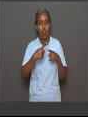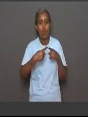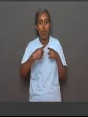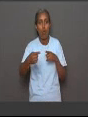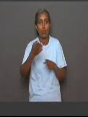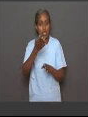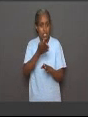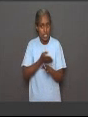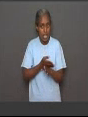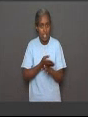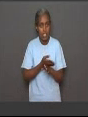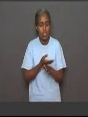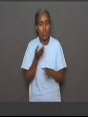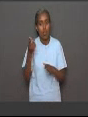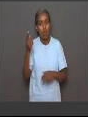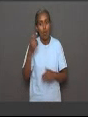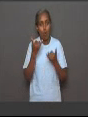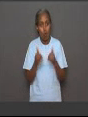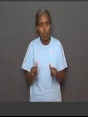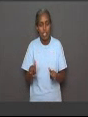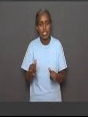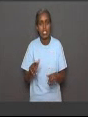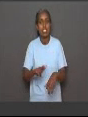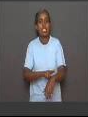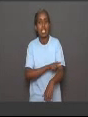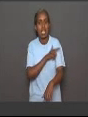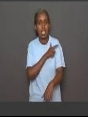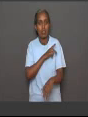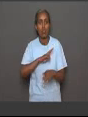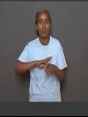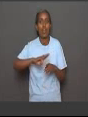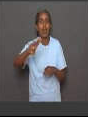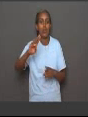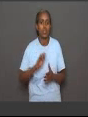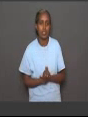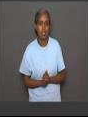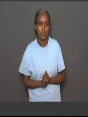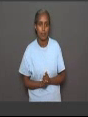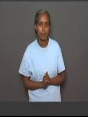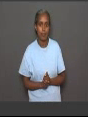opposite side over the length of the hypotenuse.